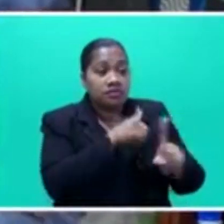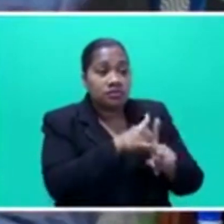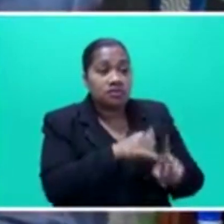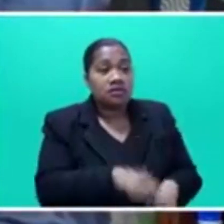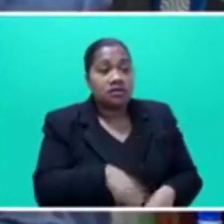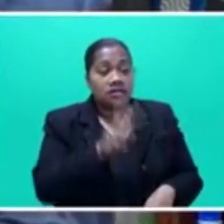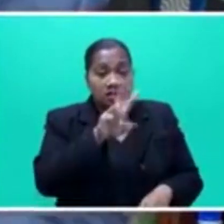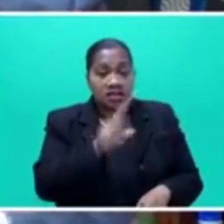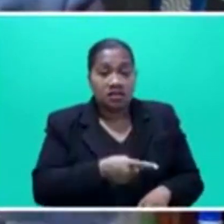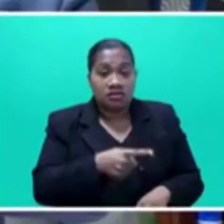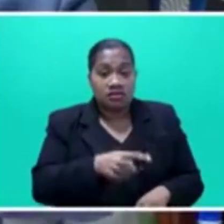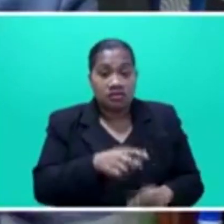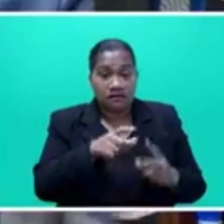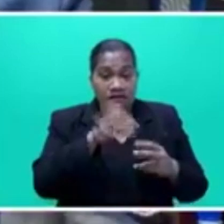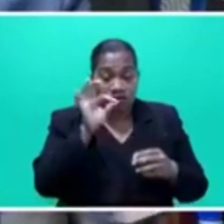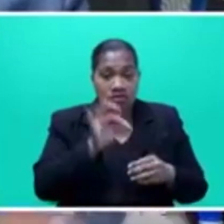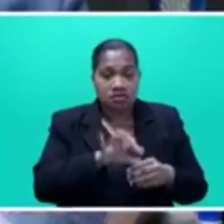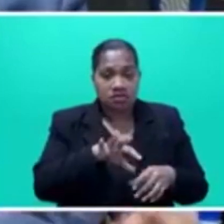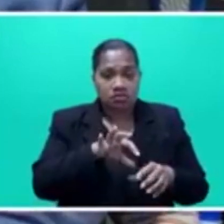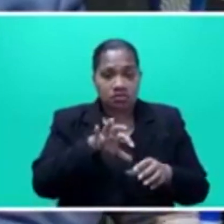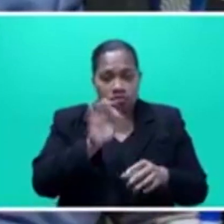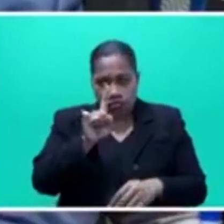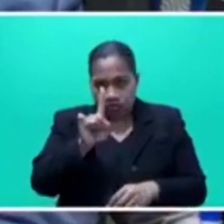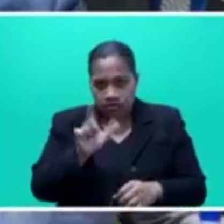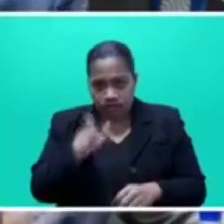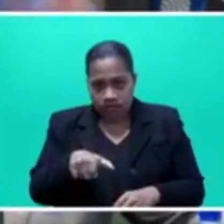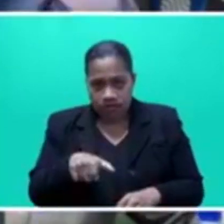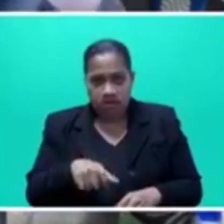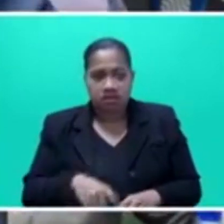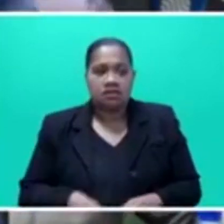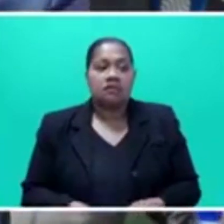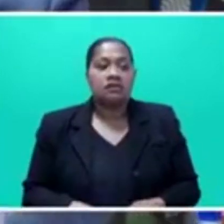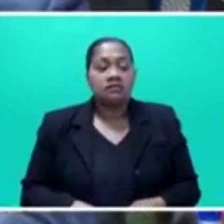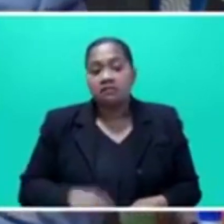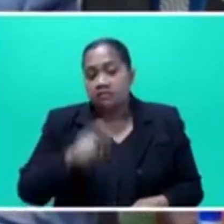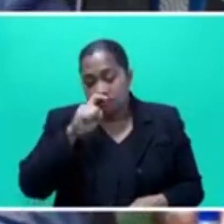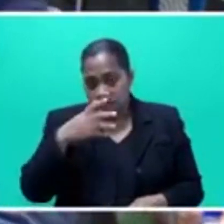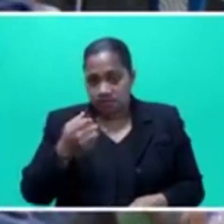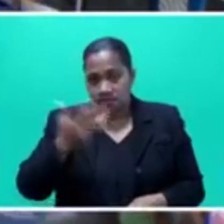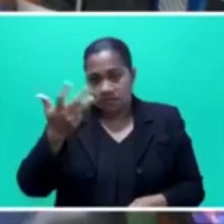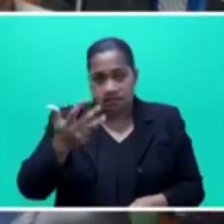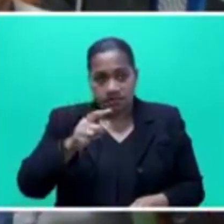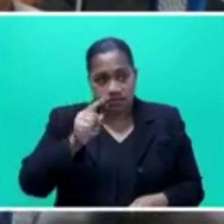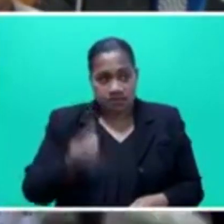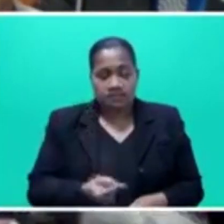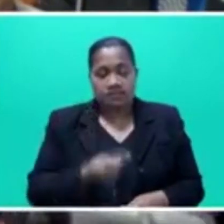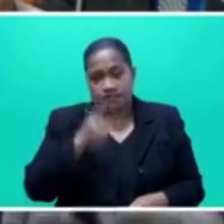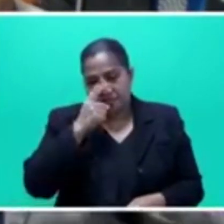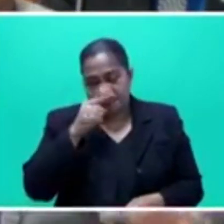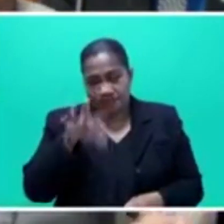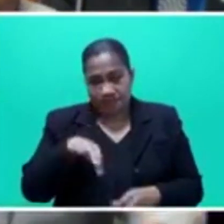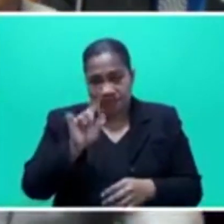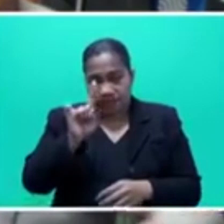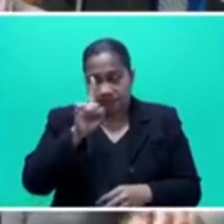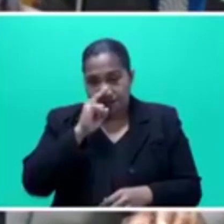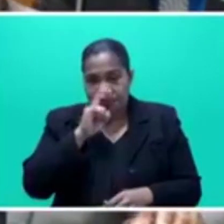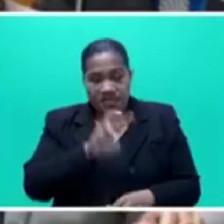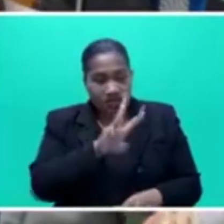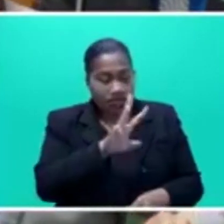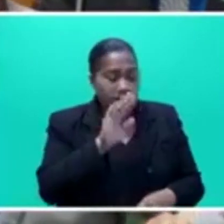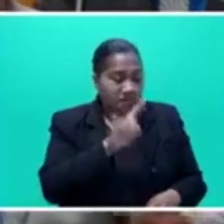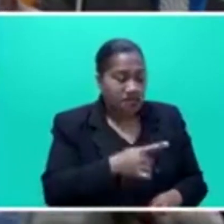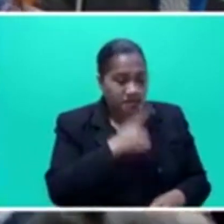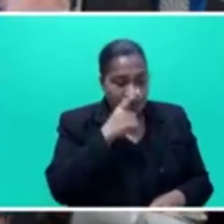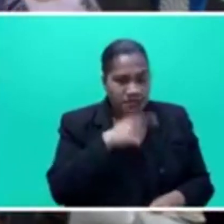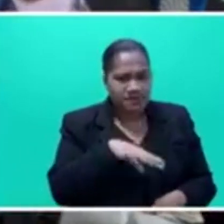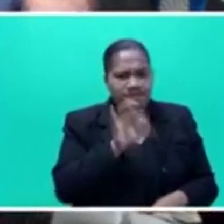one person. Deemed to be illegal in many countries. You cannot have 19,000 people electing one person and 3,000 people electing one